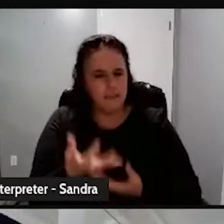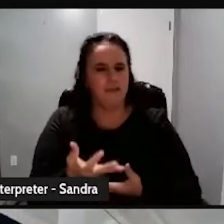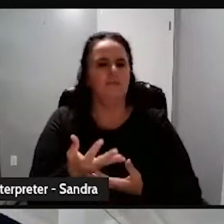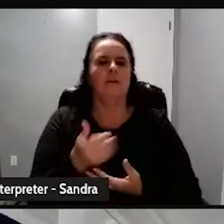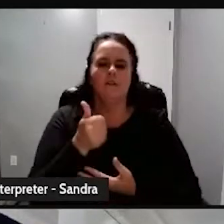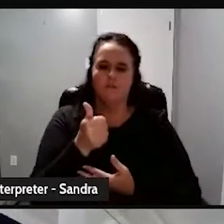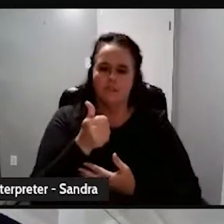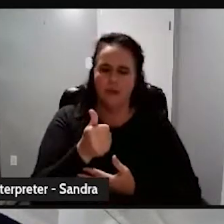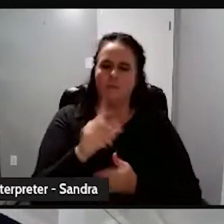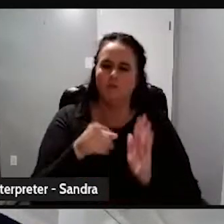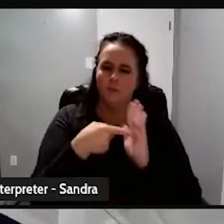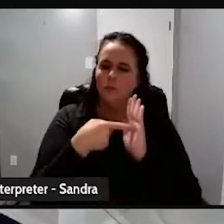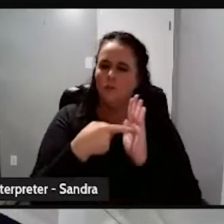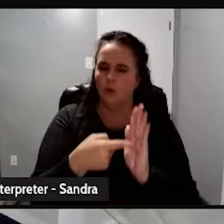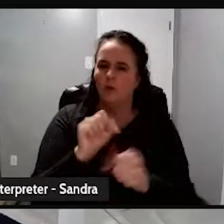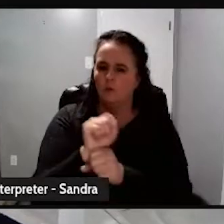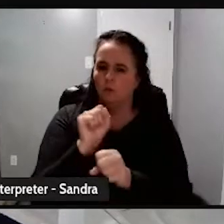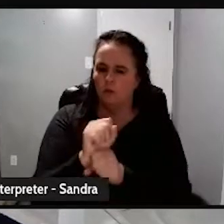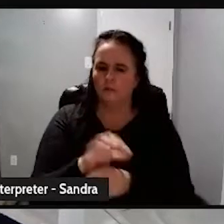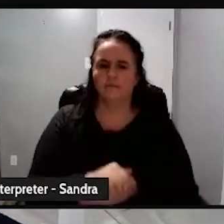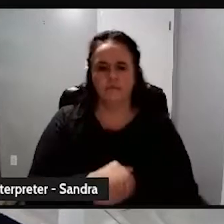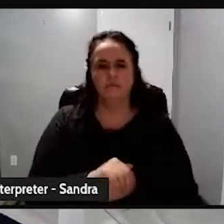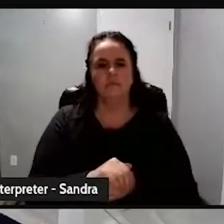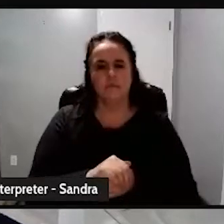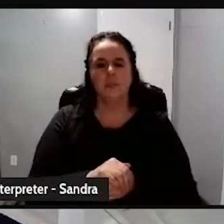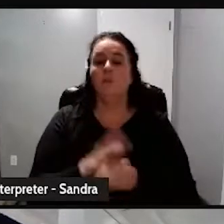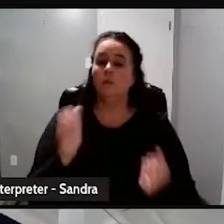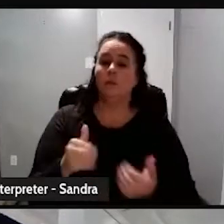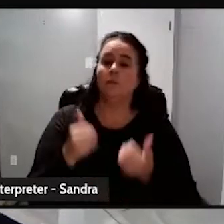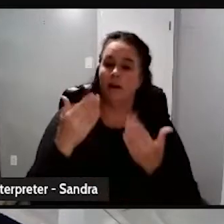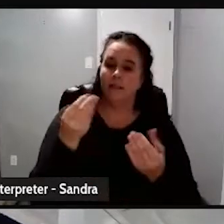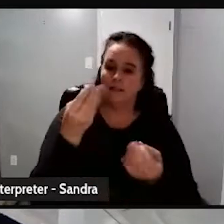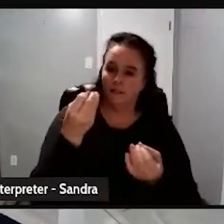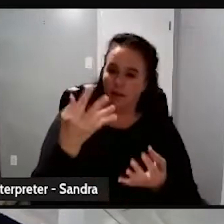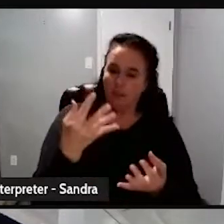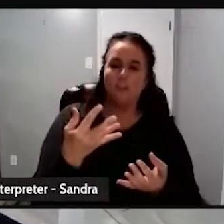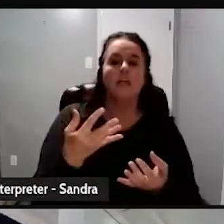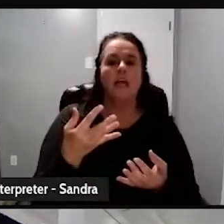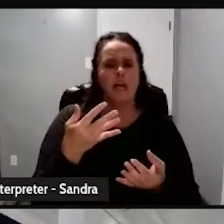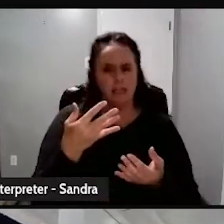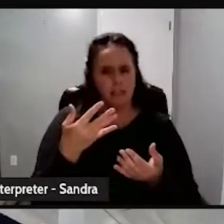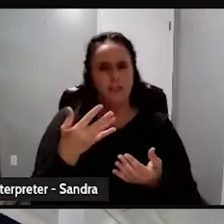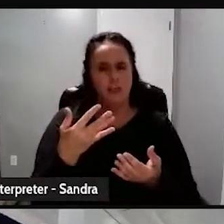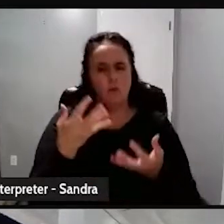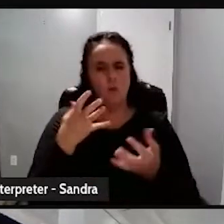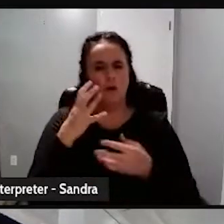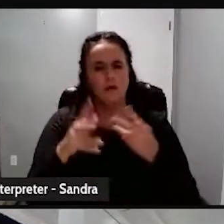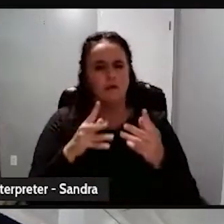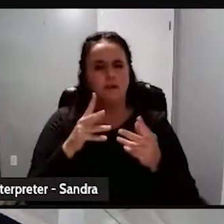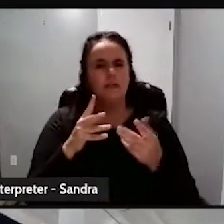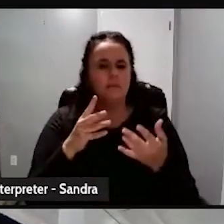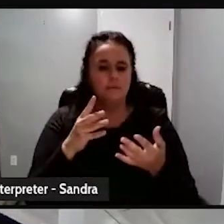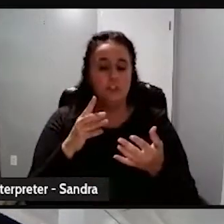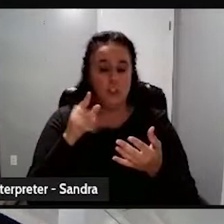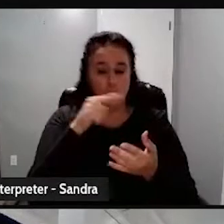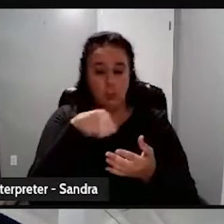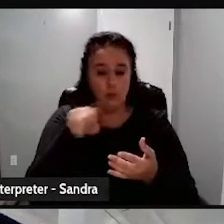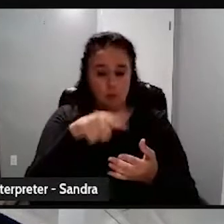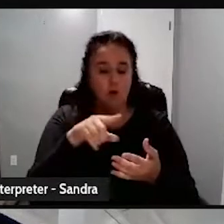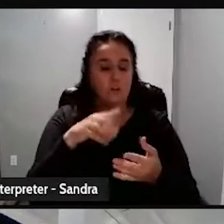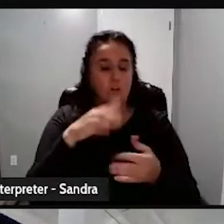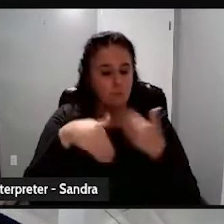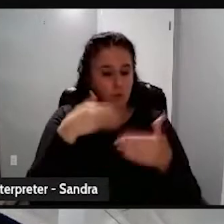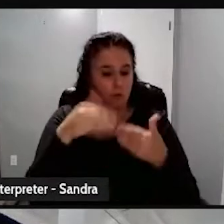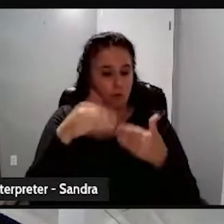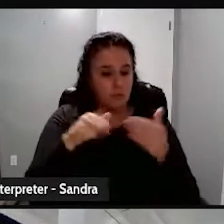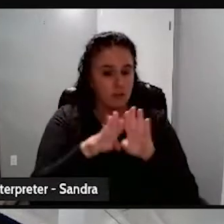accept the information and try to process it in an open way. It may not feel or look like